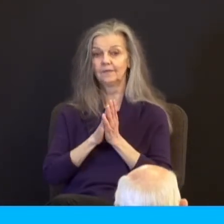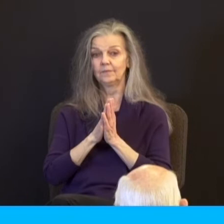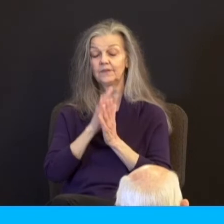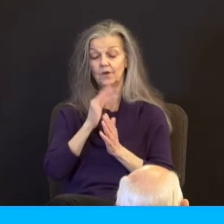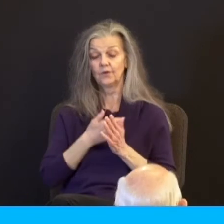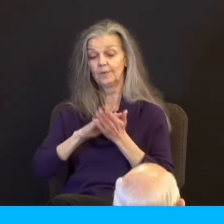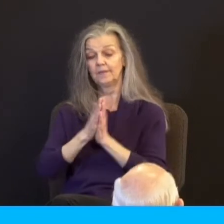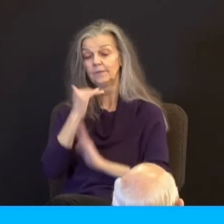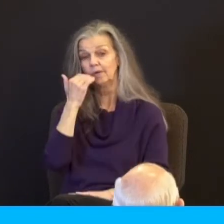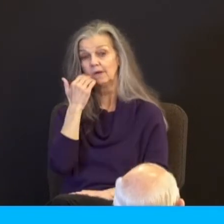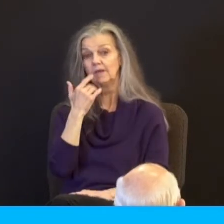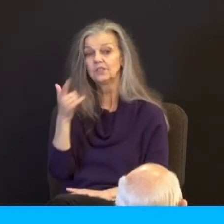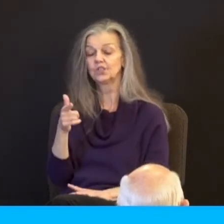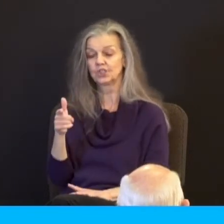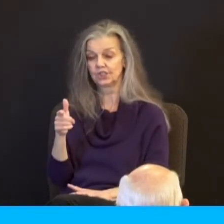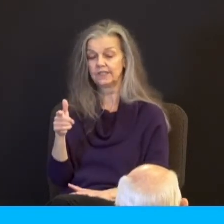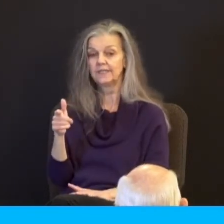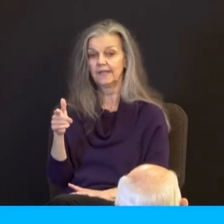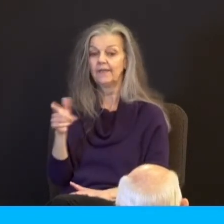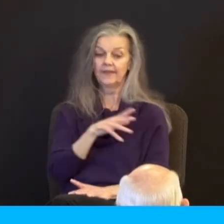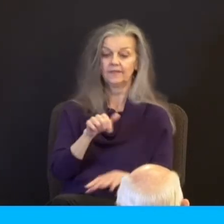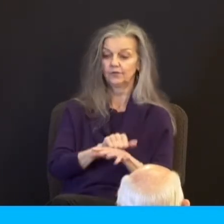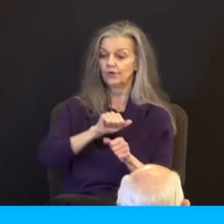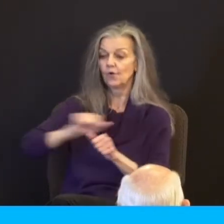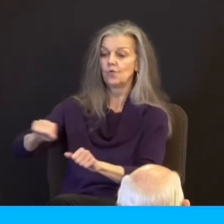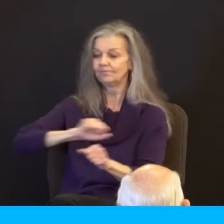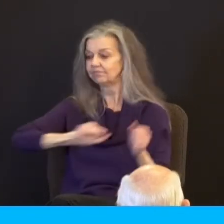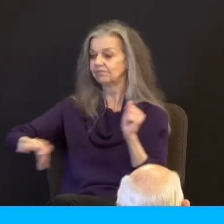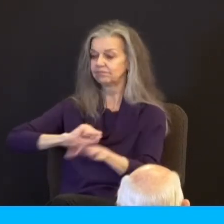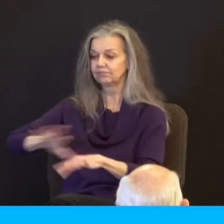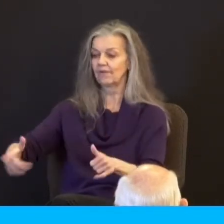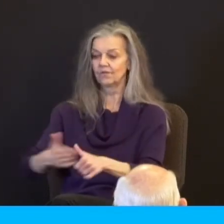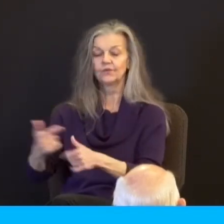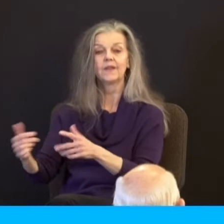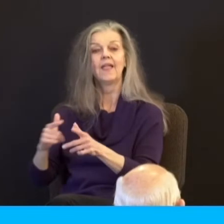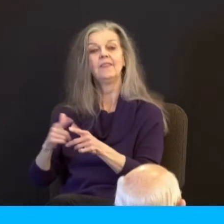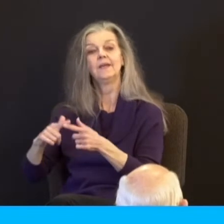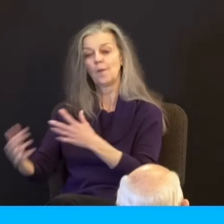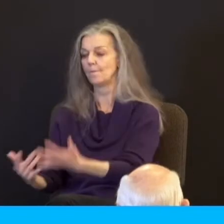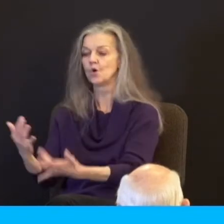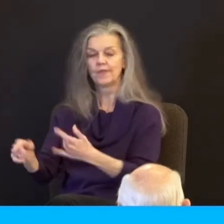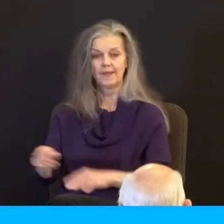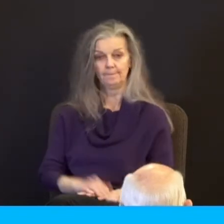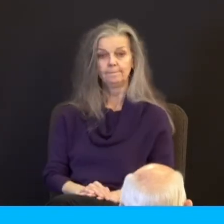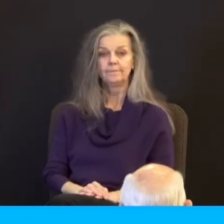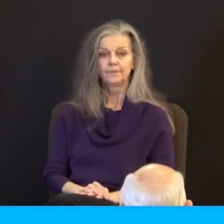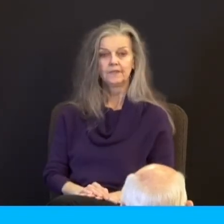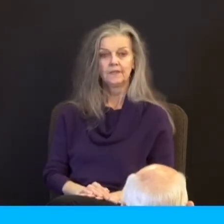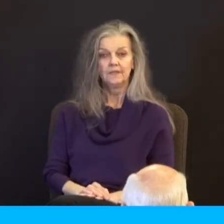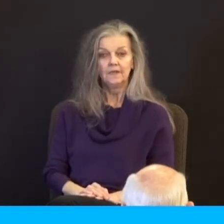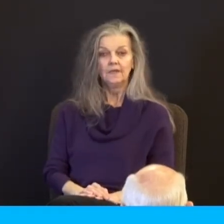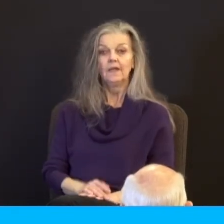home. And they would stone them first, then burn them, according to historians. And it's interesting because